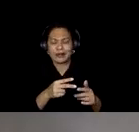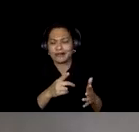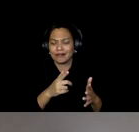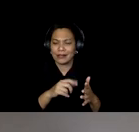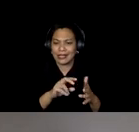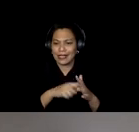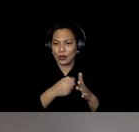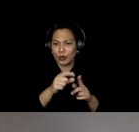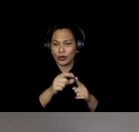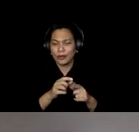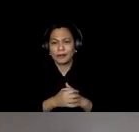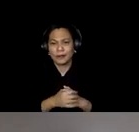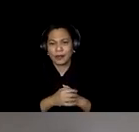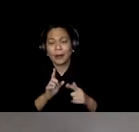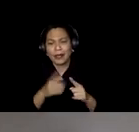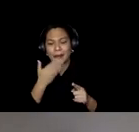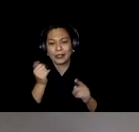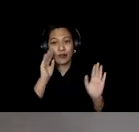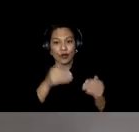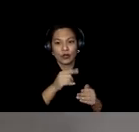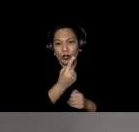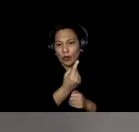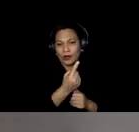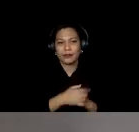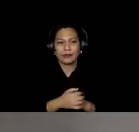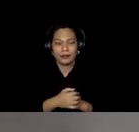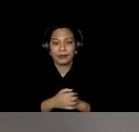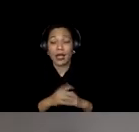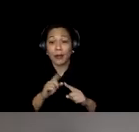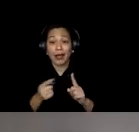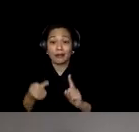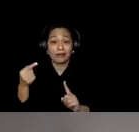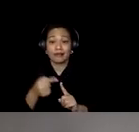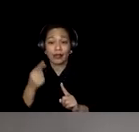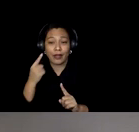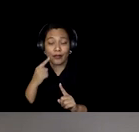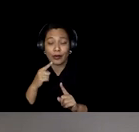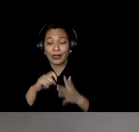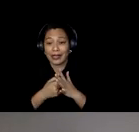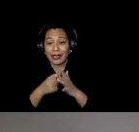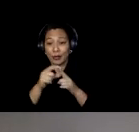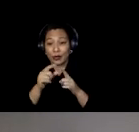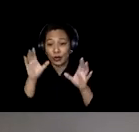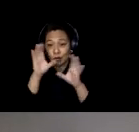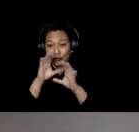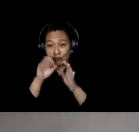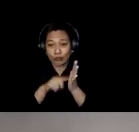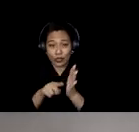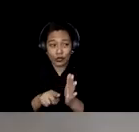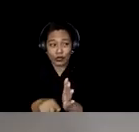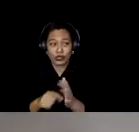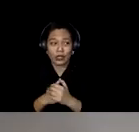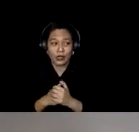rank on one. But the main thing when you're doing all your keyword research, I should mention, is that all of